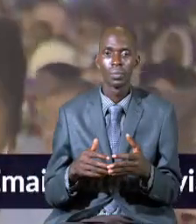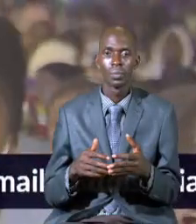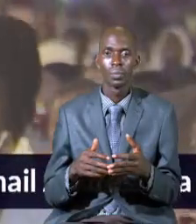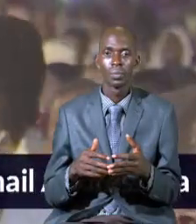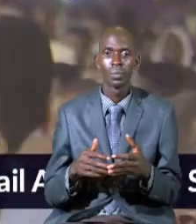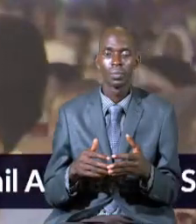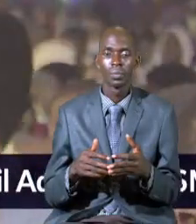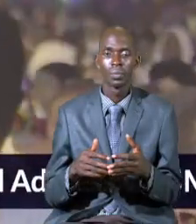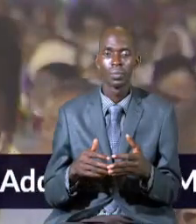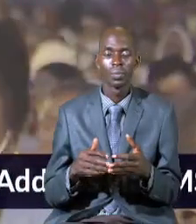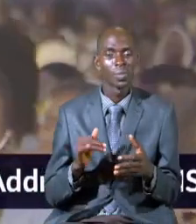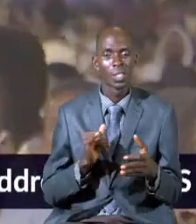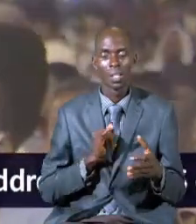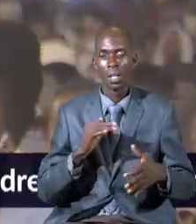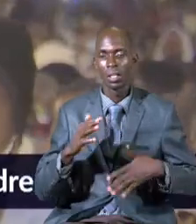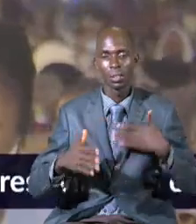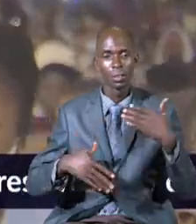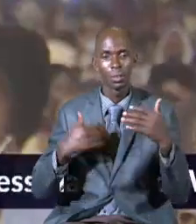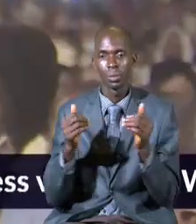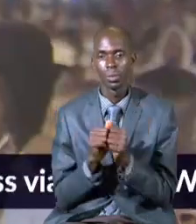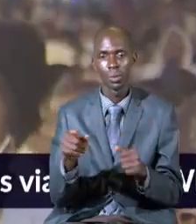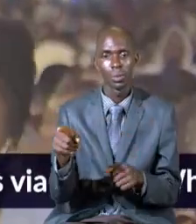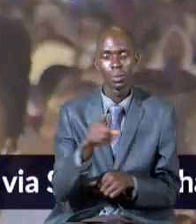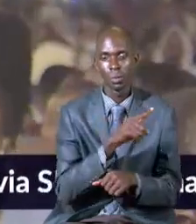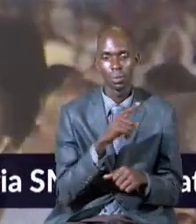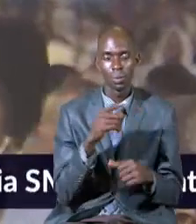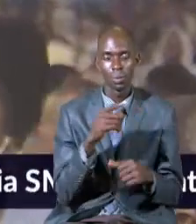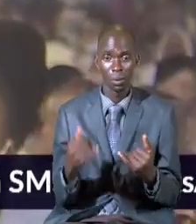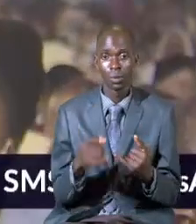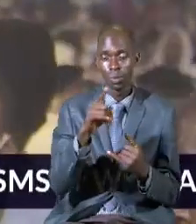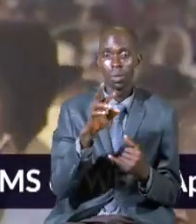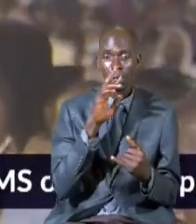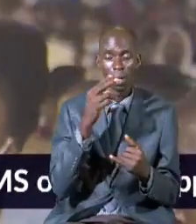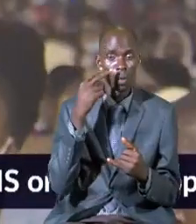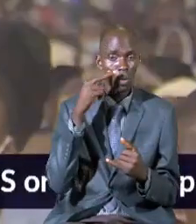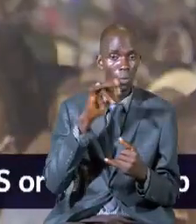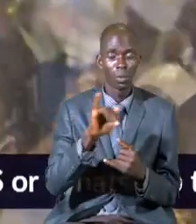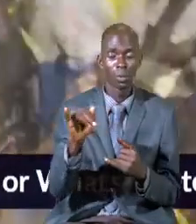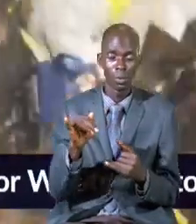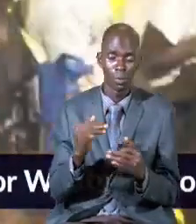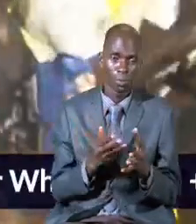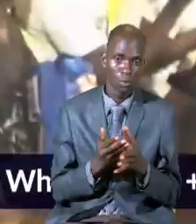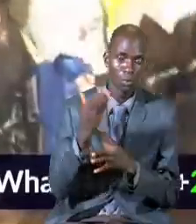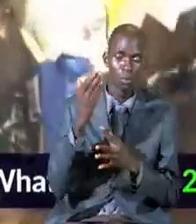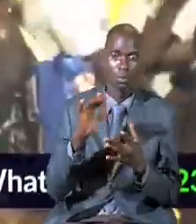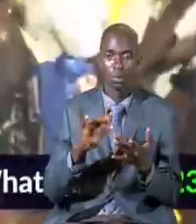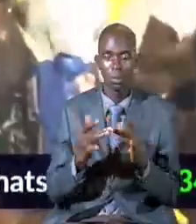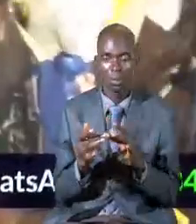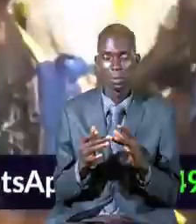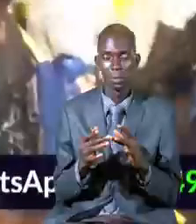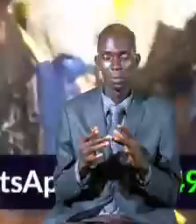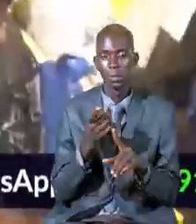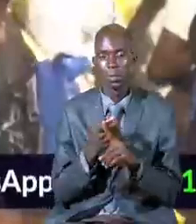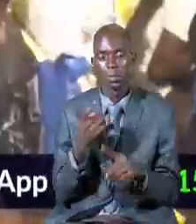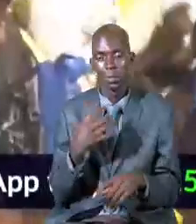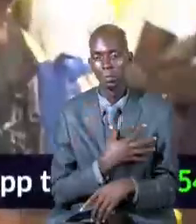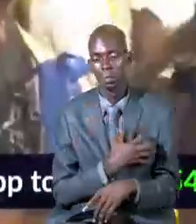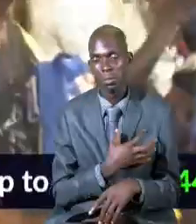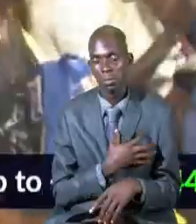I rejoice with you today. Those online, in Canada, in America, in Asia,